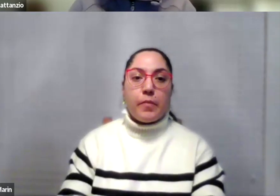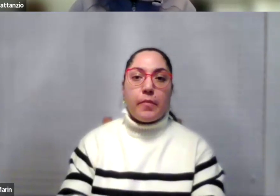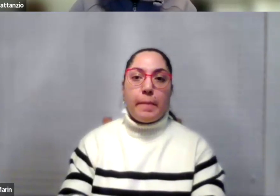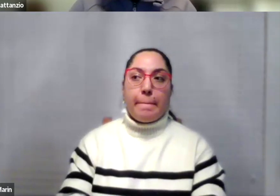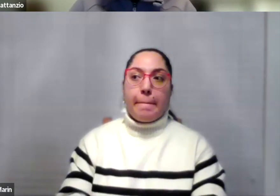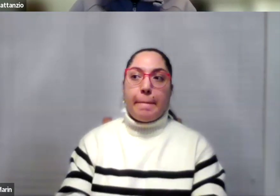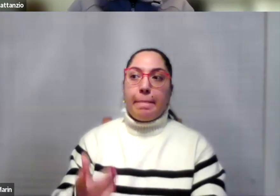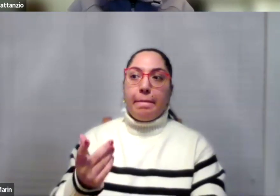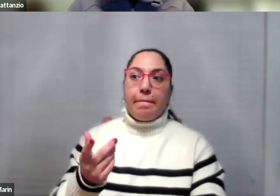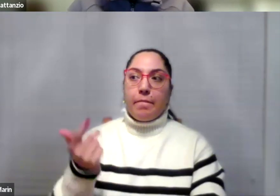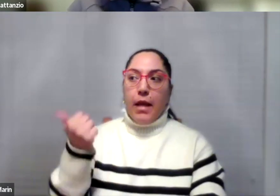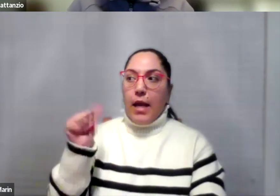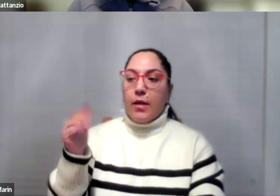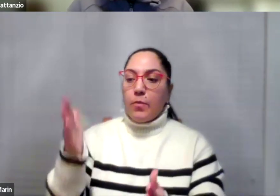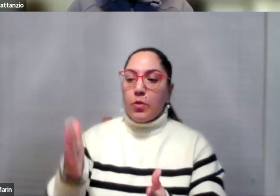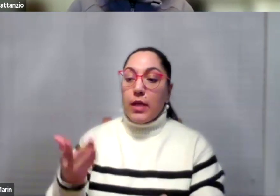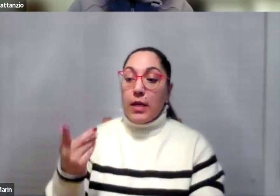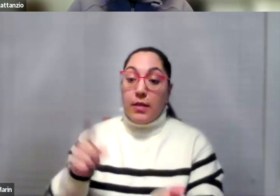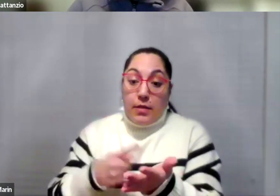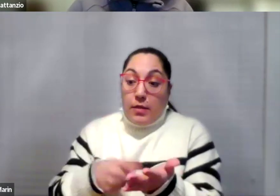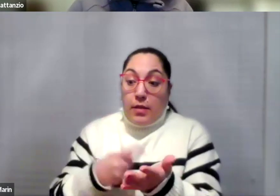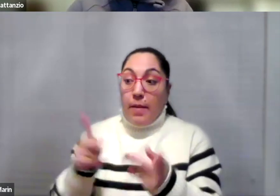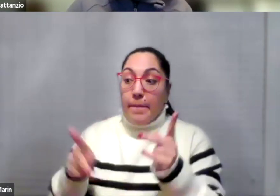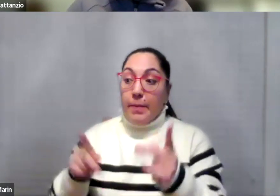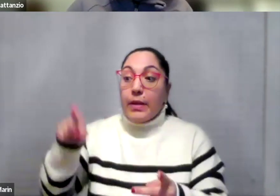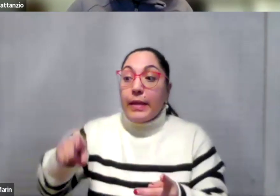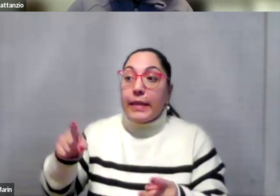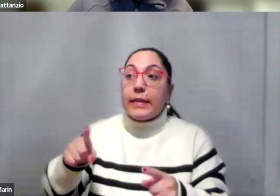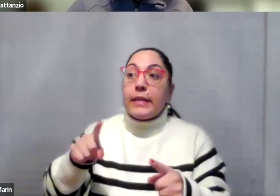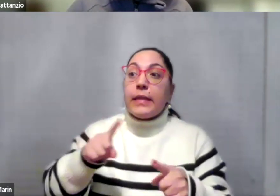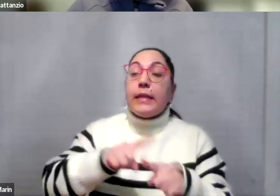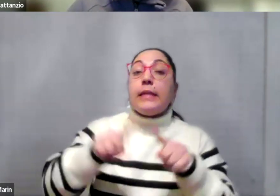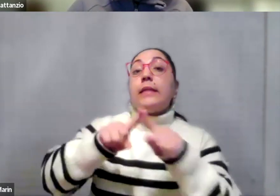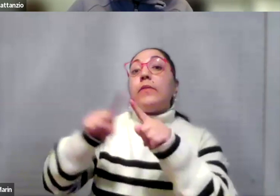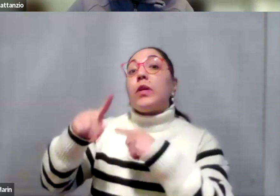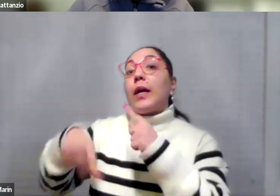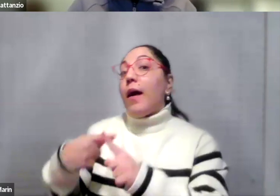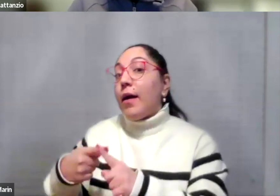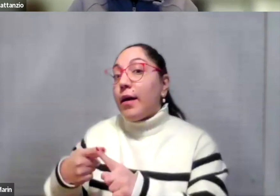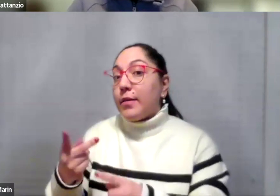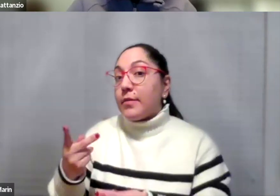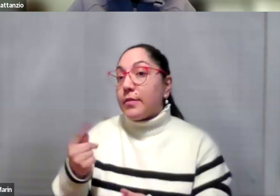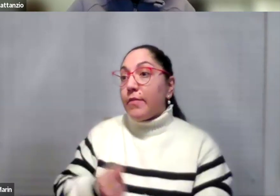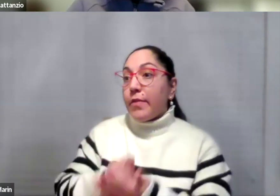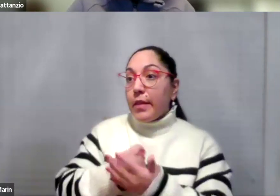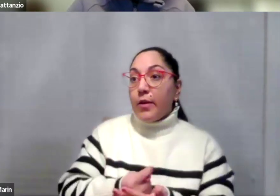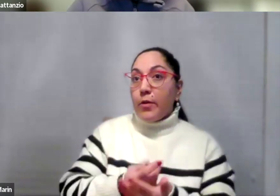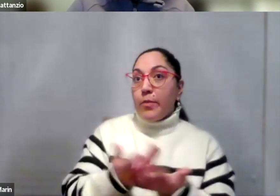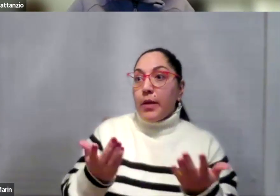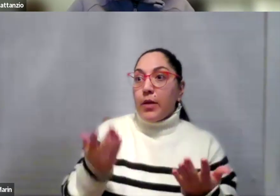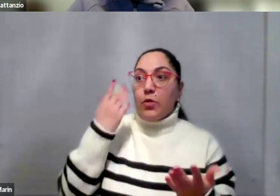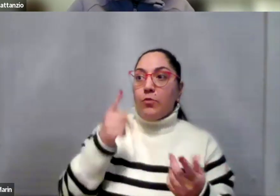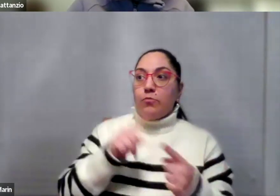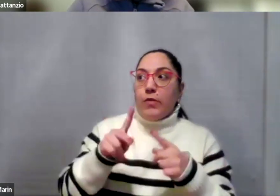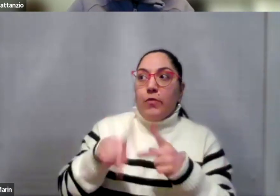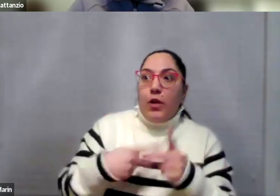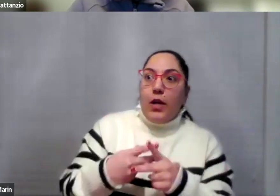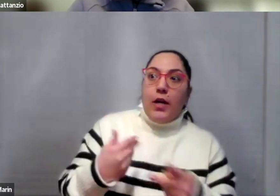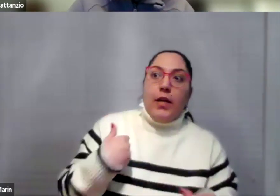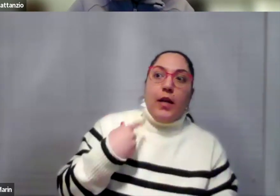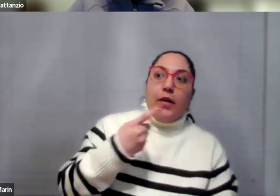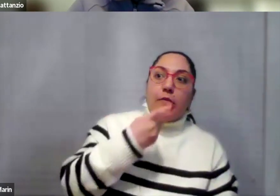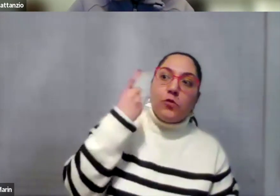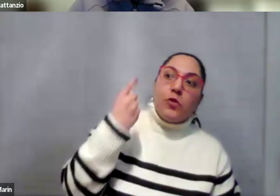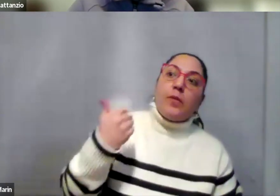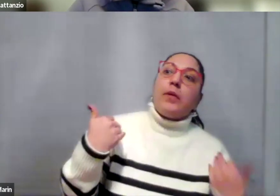service that an individual can use. And some people need different types of therapy because maybe they maximize, there's all different kinds of therapies out